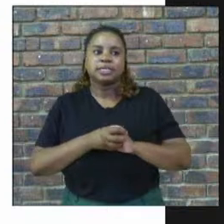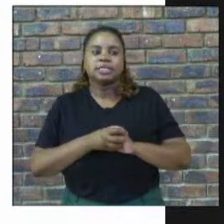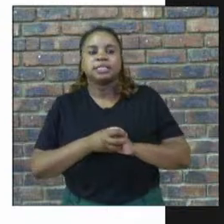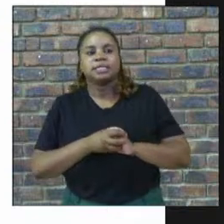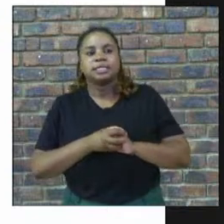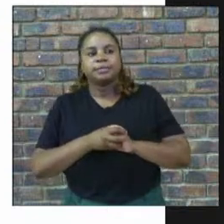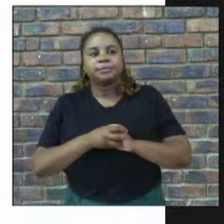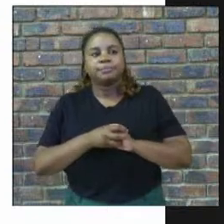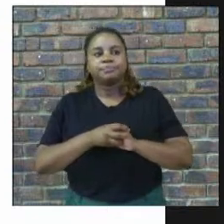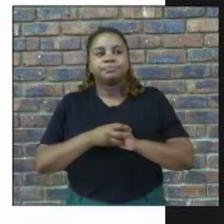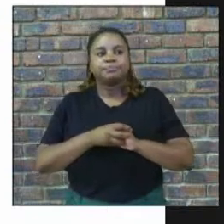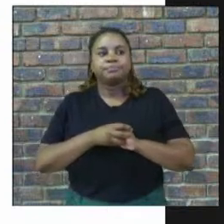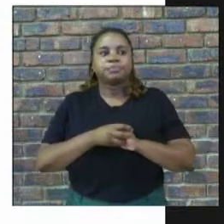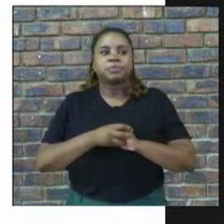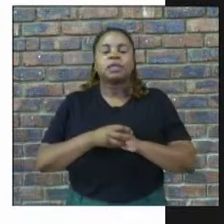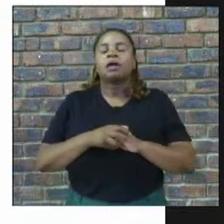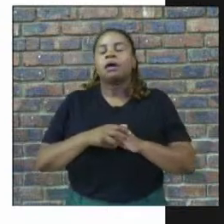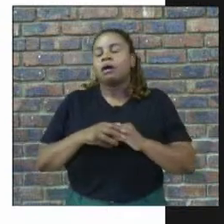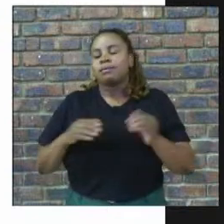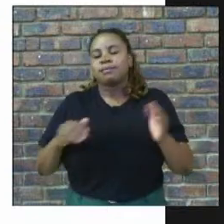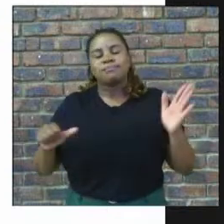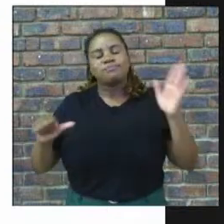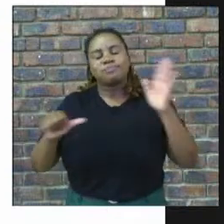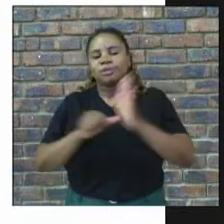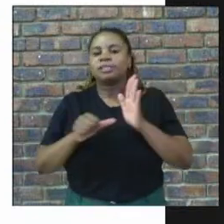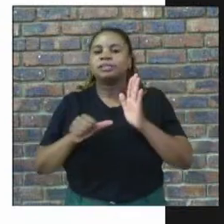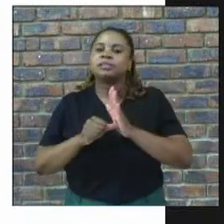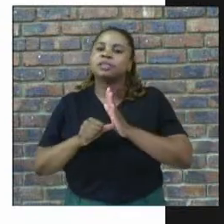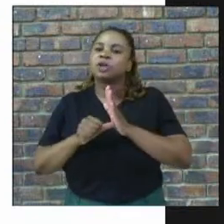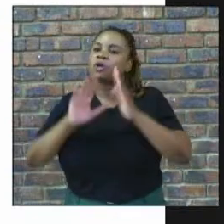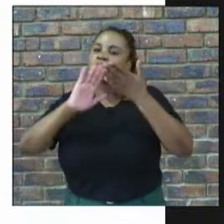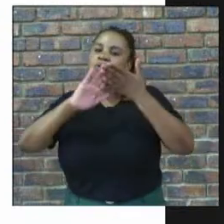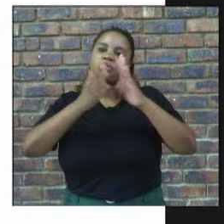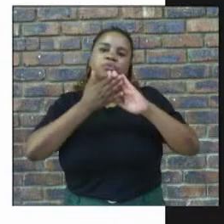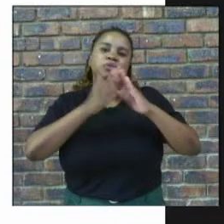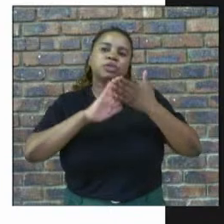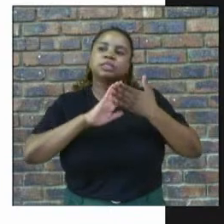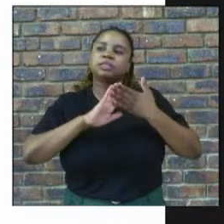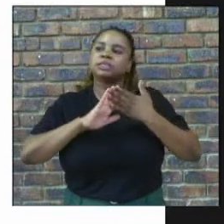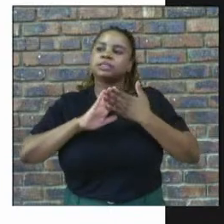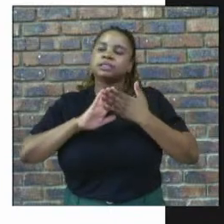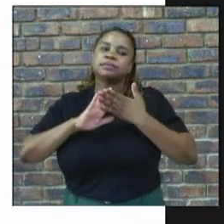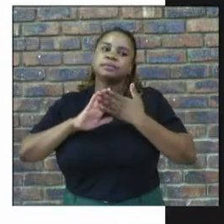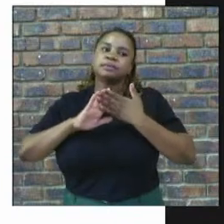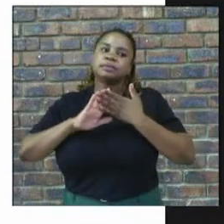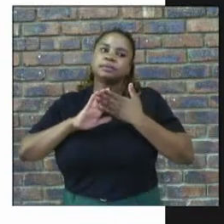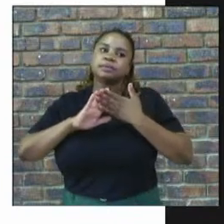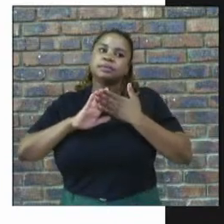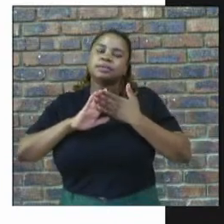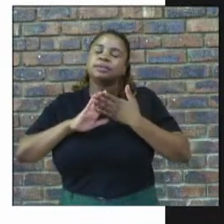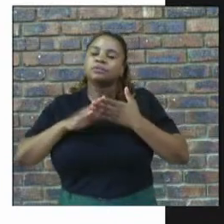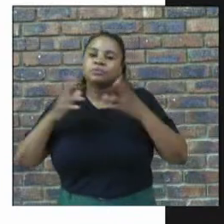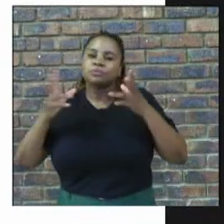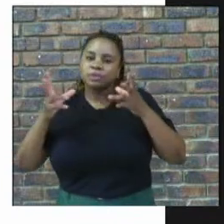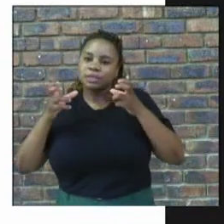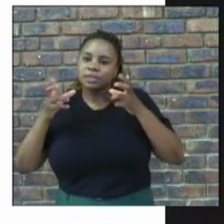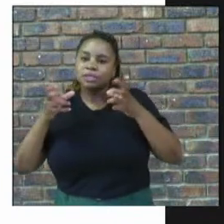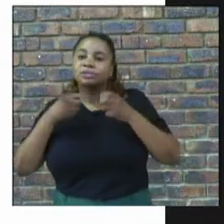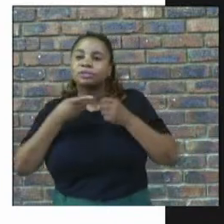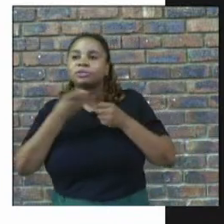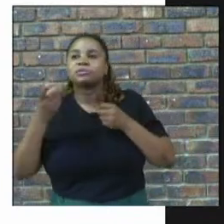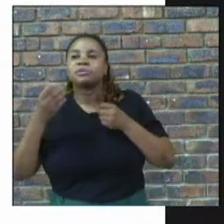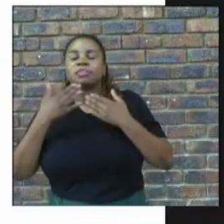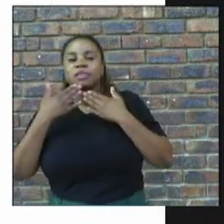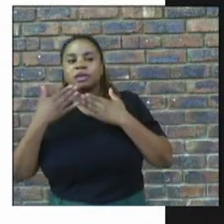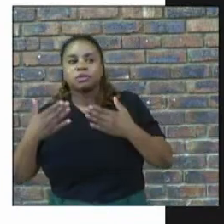much. And the most important people, our communities. Rutlwile ditletlebo ra leboga. Le